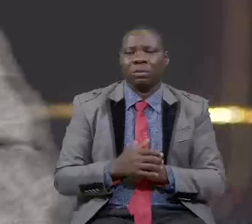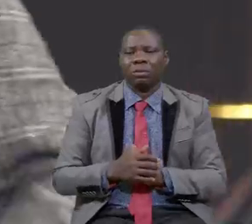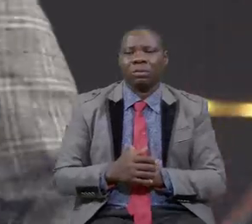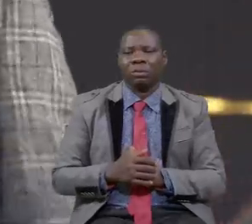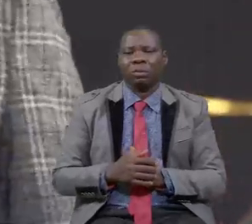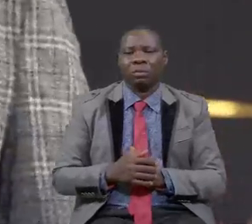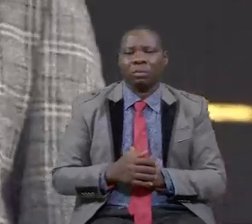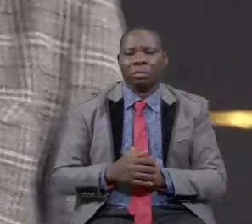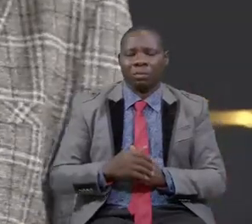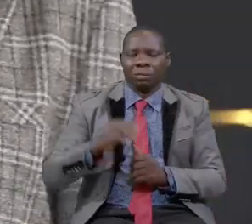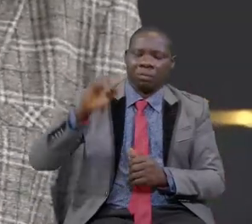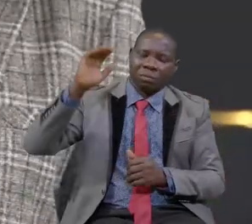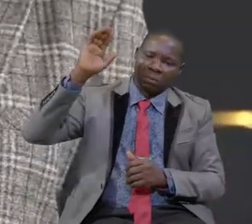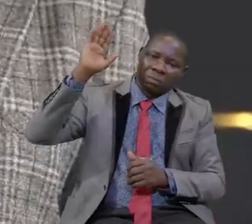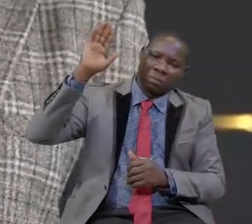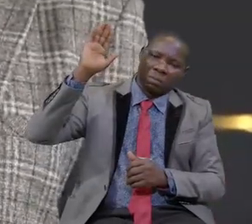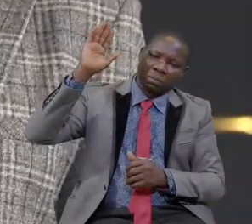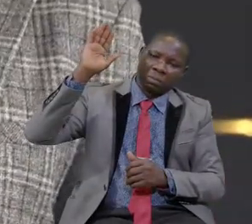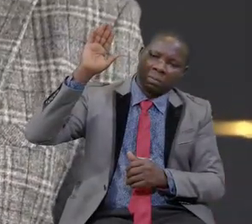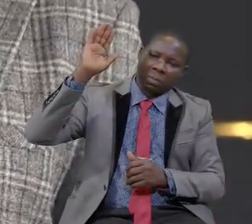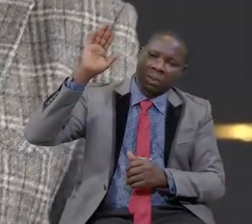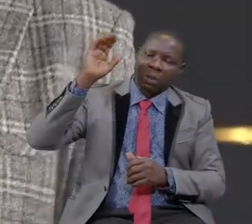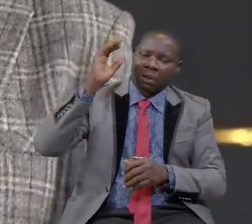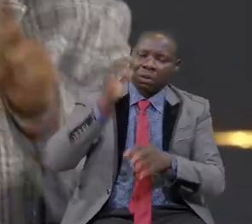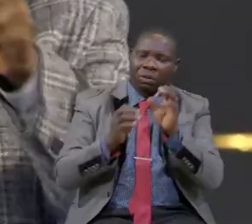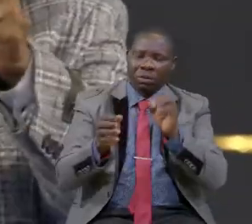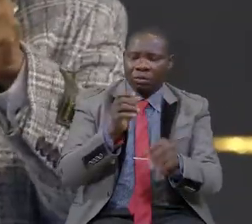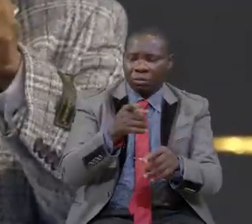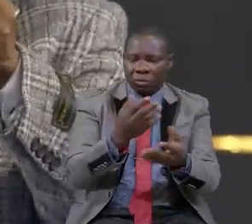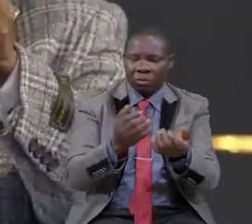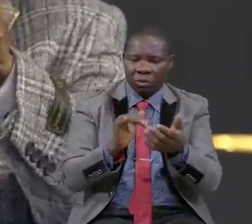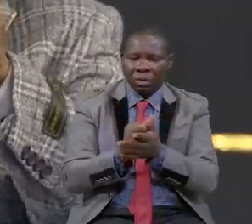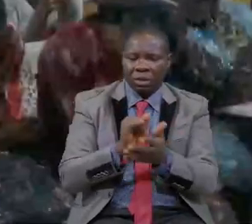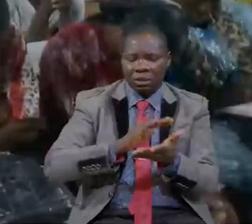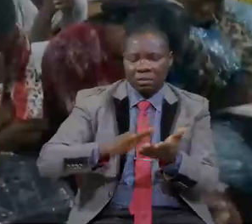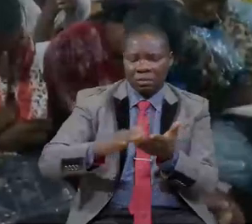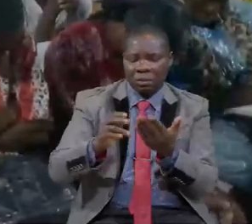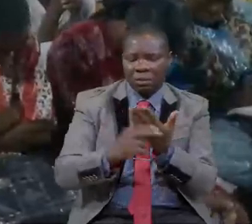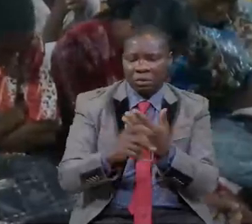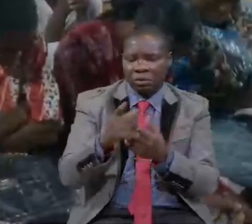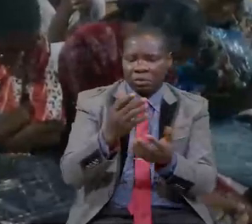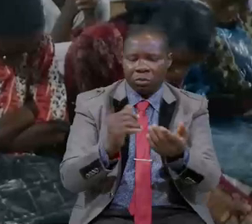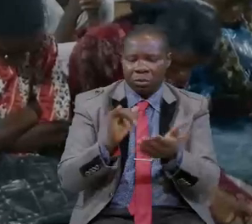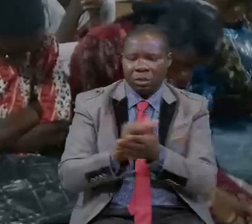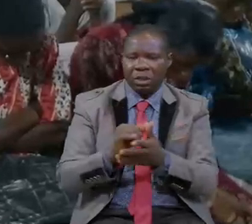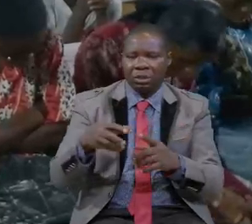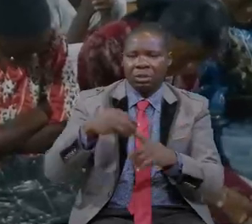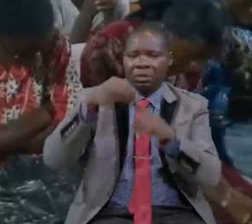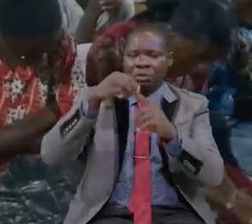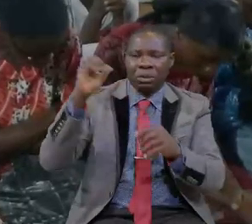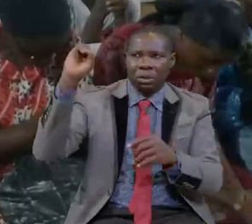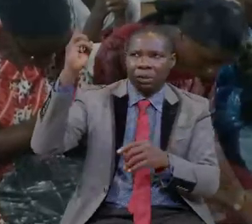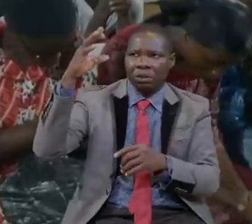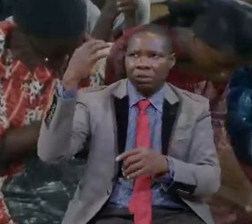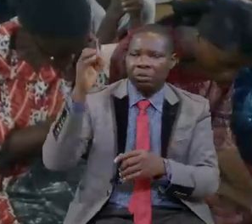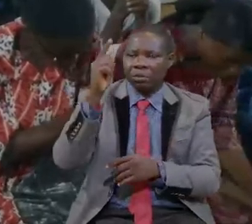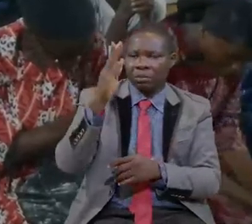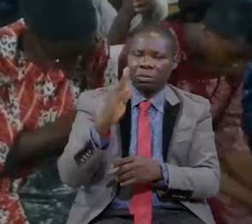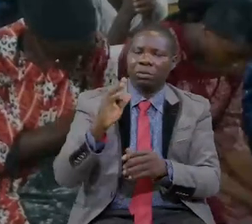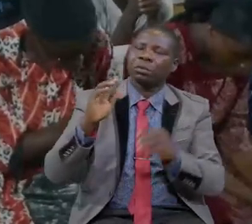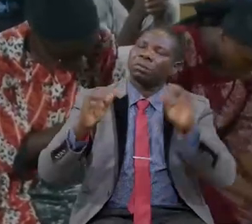up your hand. You want that forgiveness? You want that unique grace of God. Raise up your hand. You